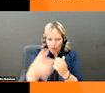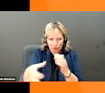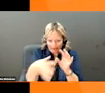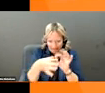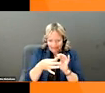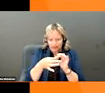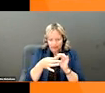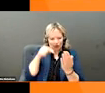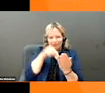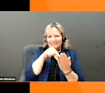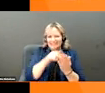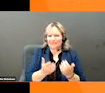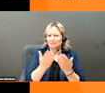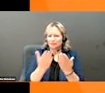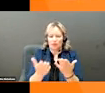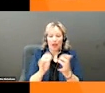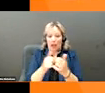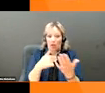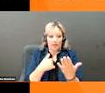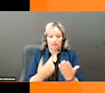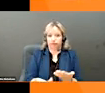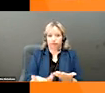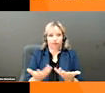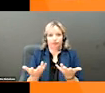doing. So your proposed